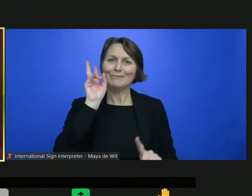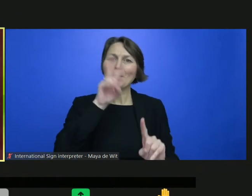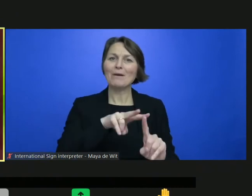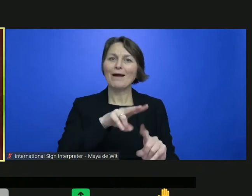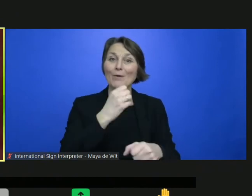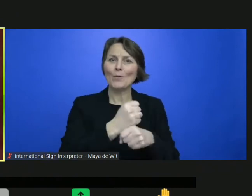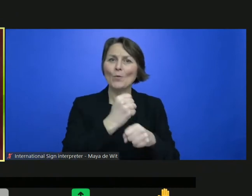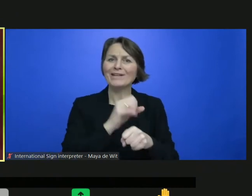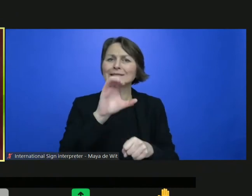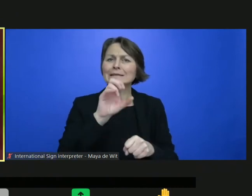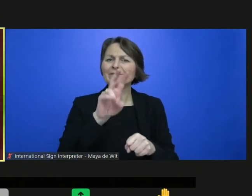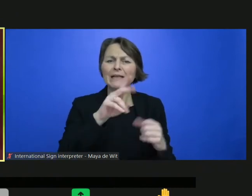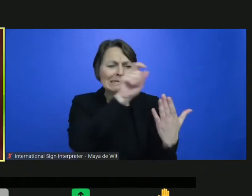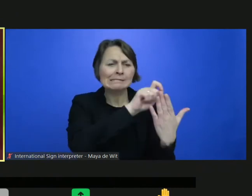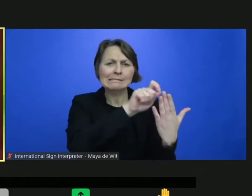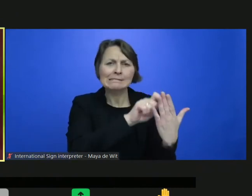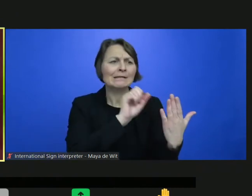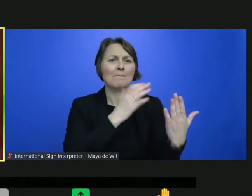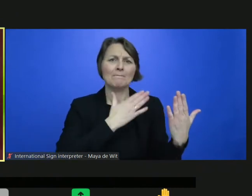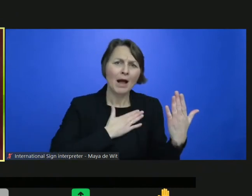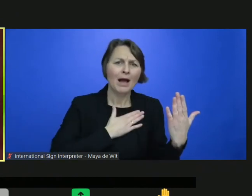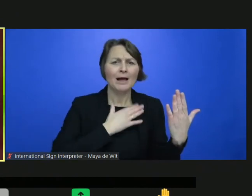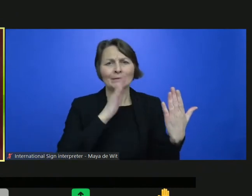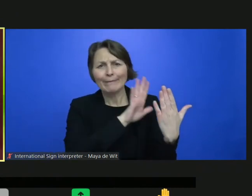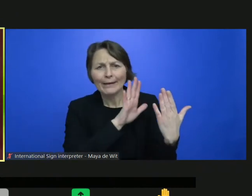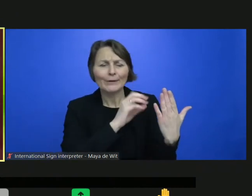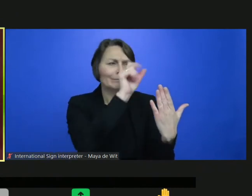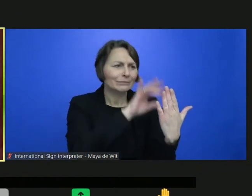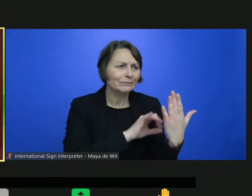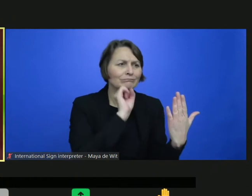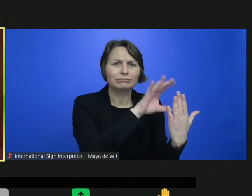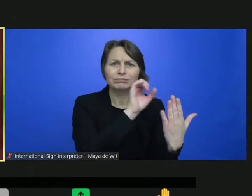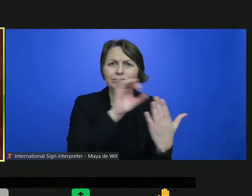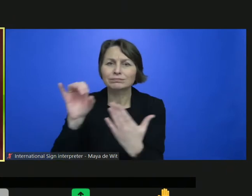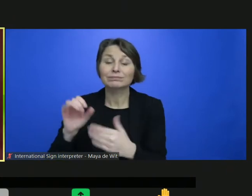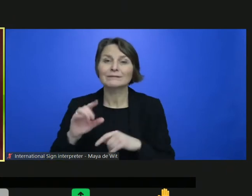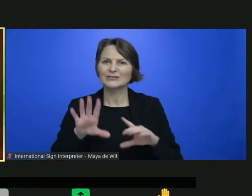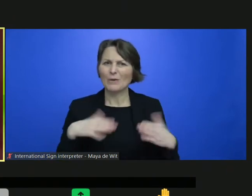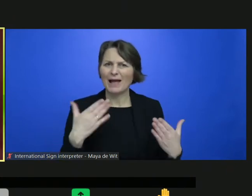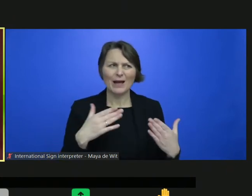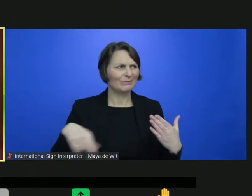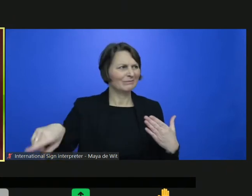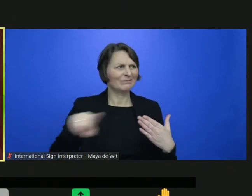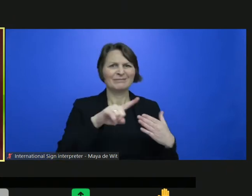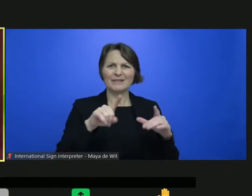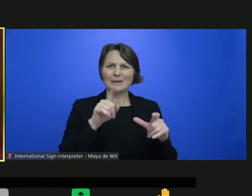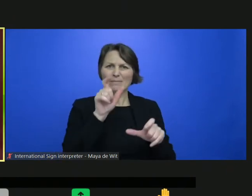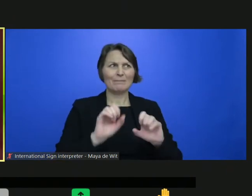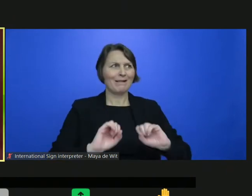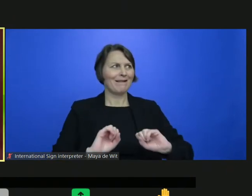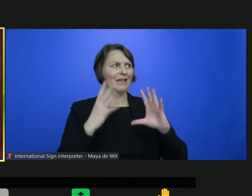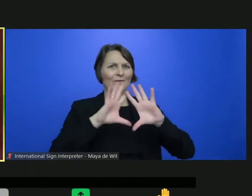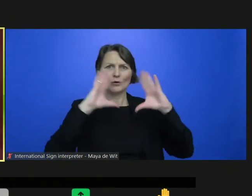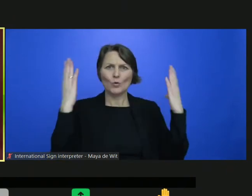which have the potential to damage the life chances of hundreds of millions of persons with disabilities around the world. Even